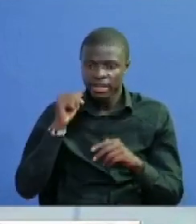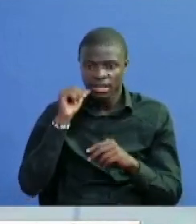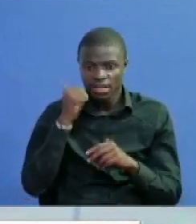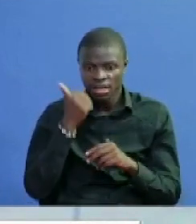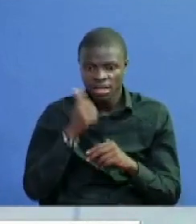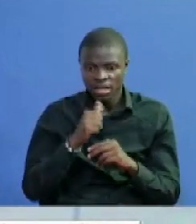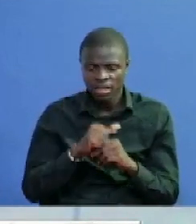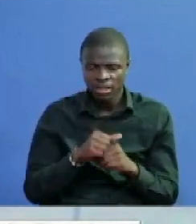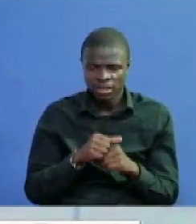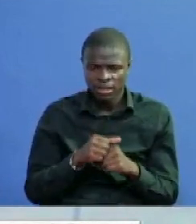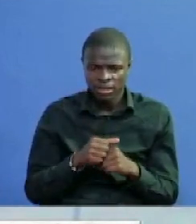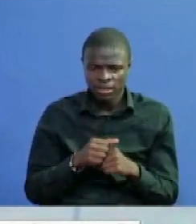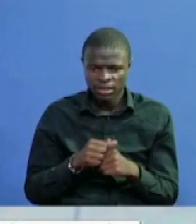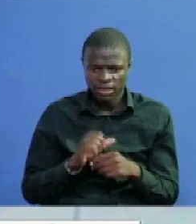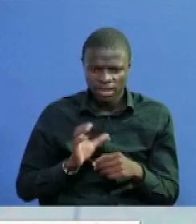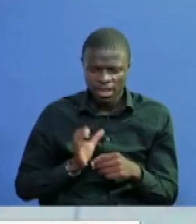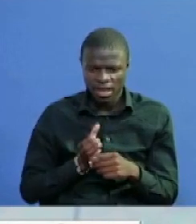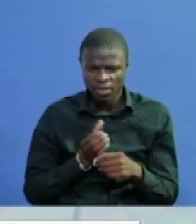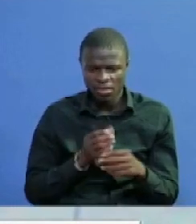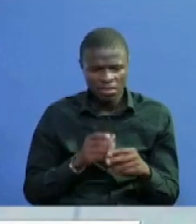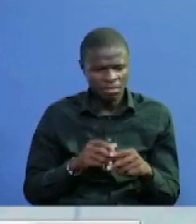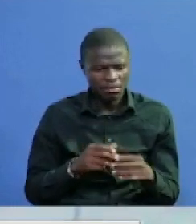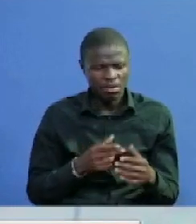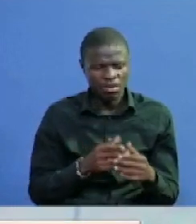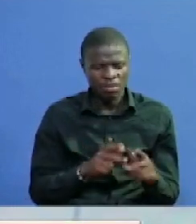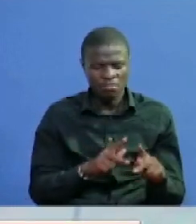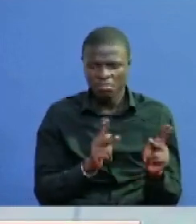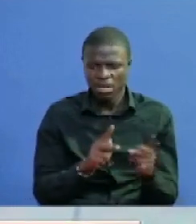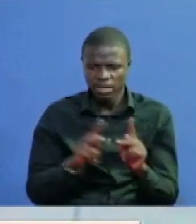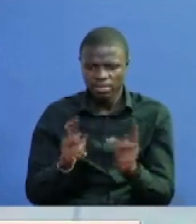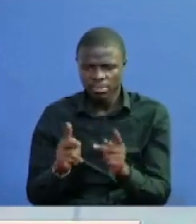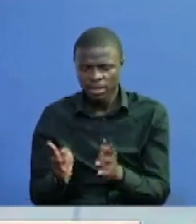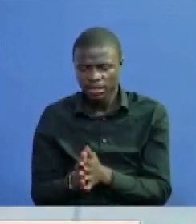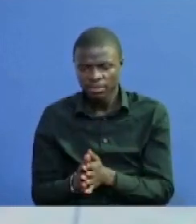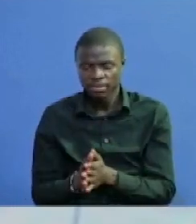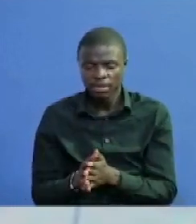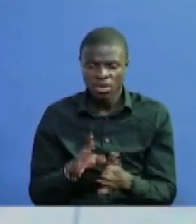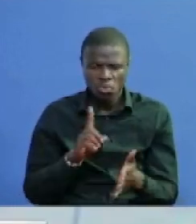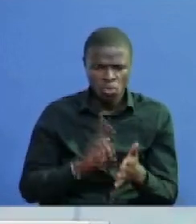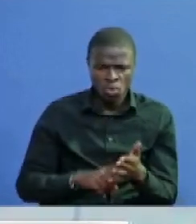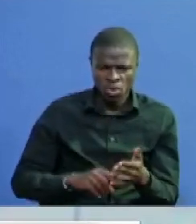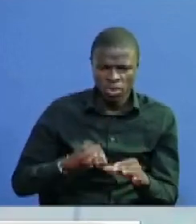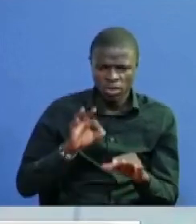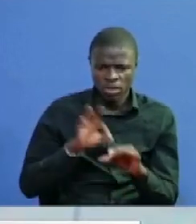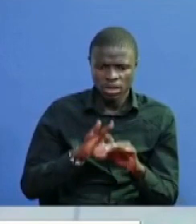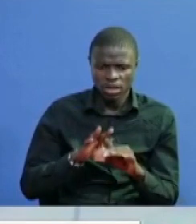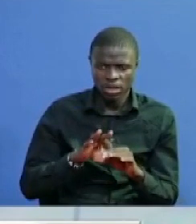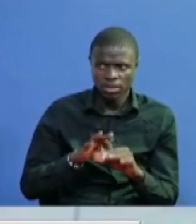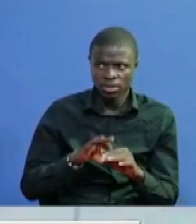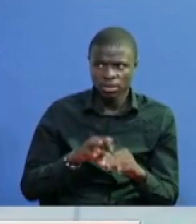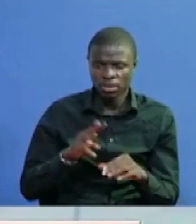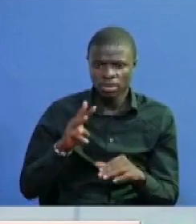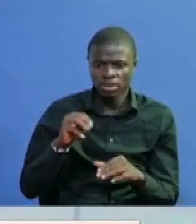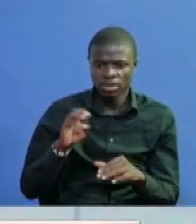of multipartyism, even as Kenyans, what elections mean to us is completely different from the